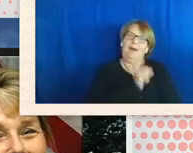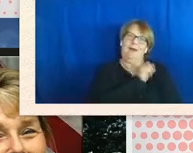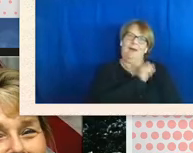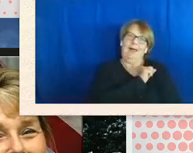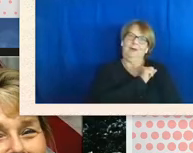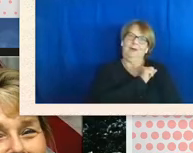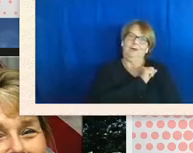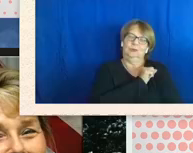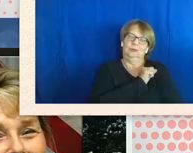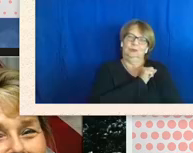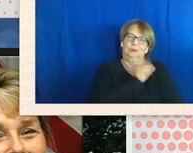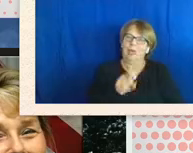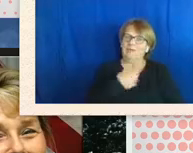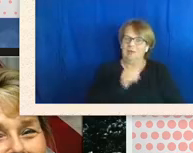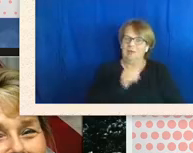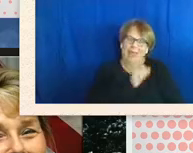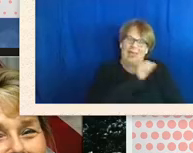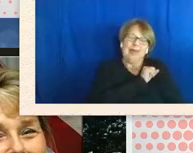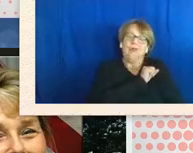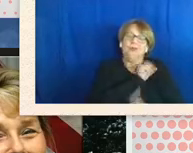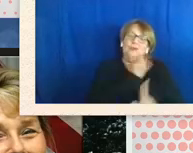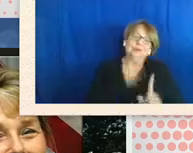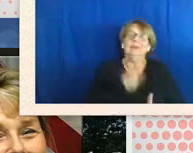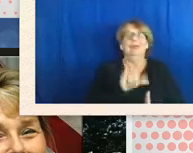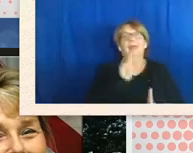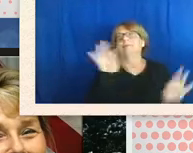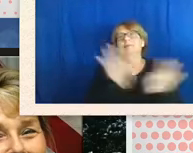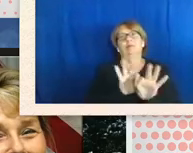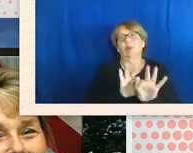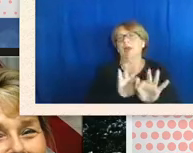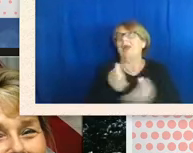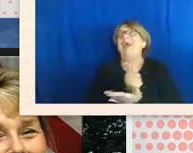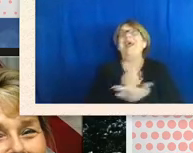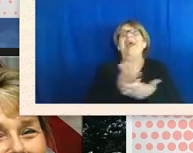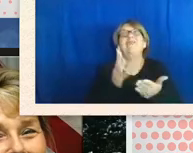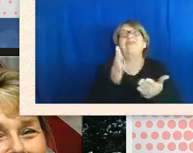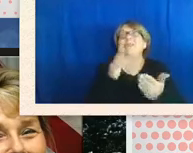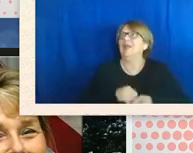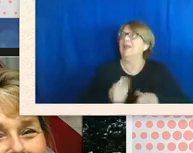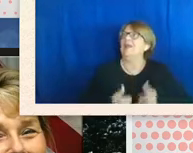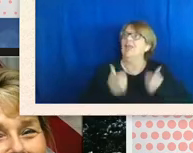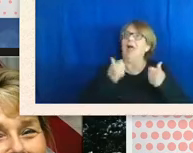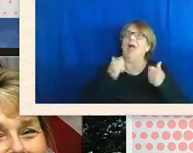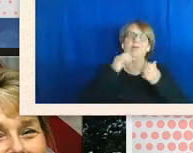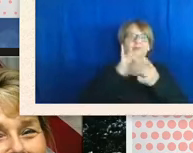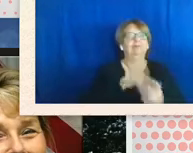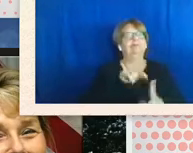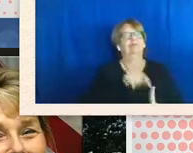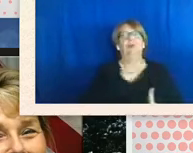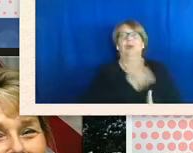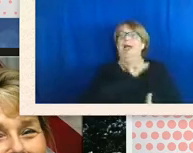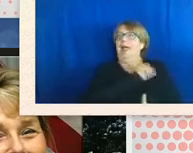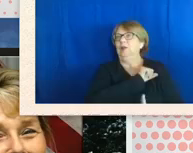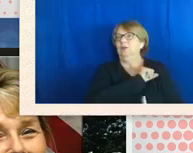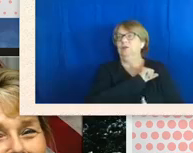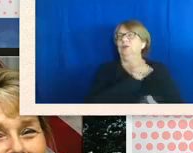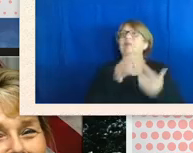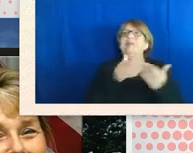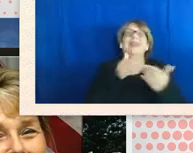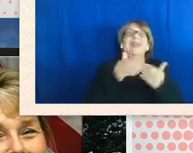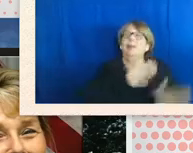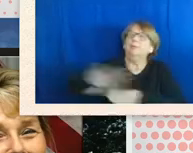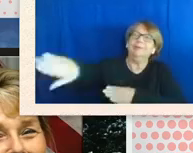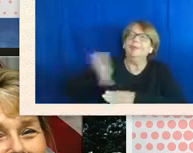is everything. And I mean everything in life. Even without this horrible virus, attitude is